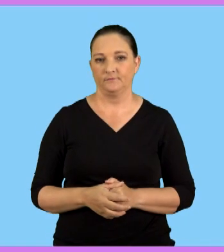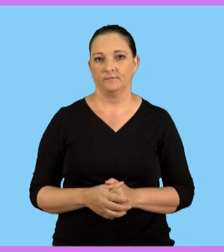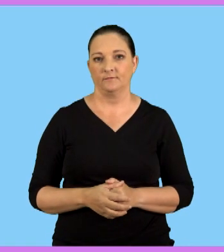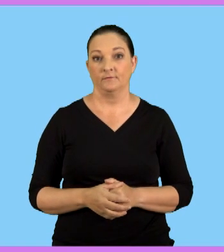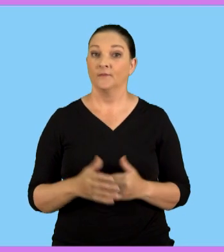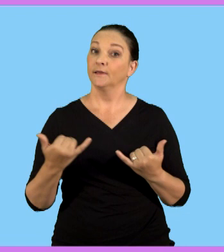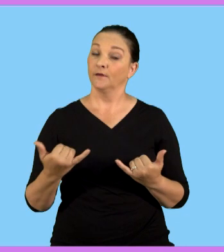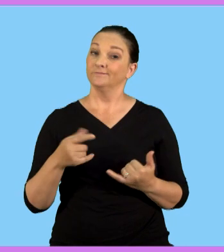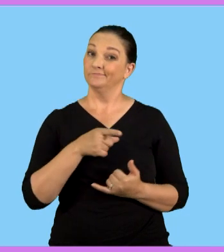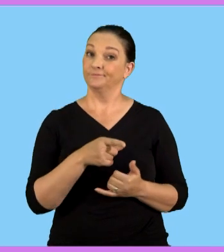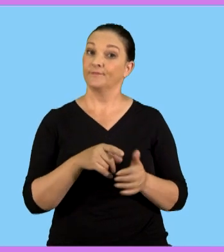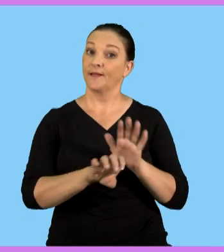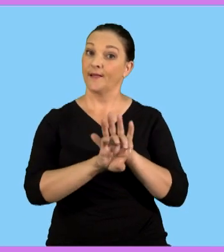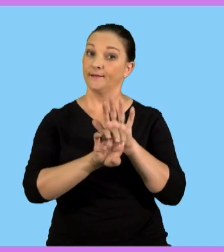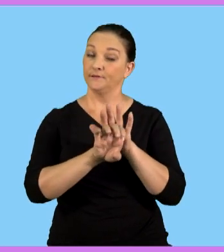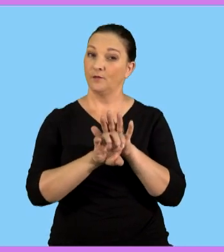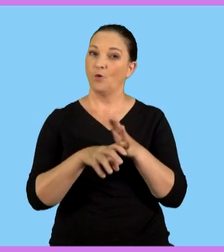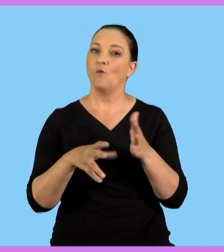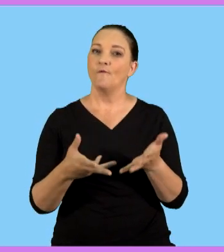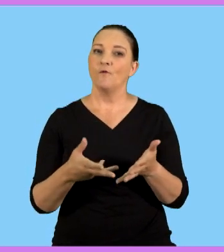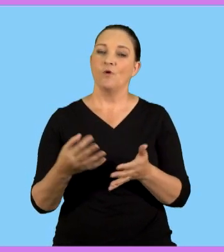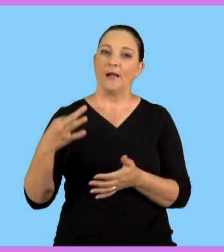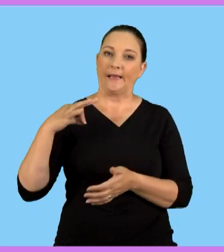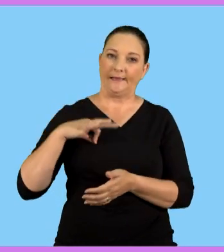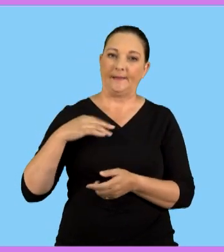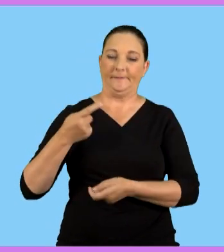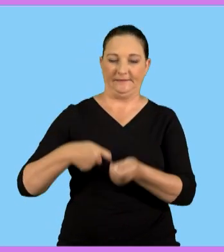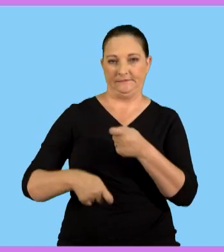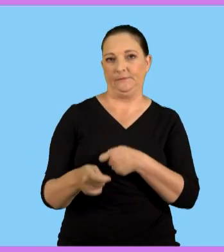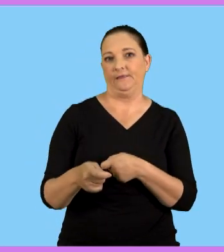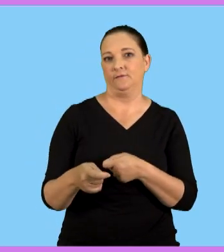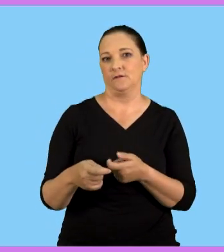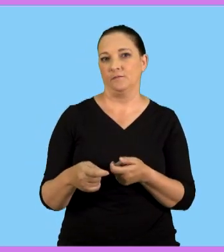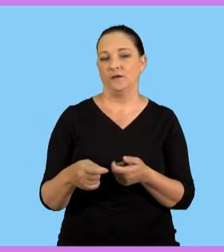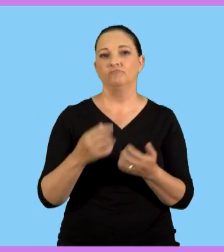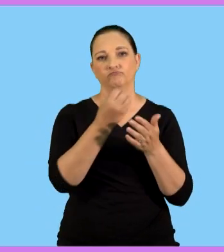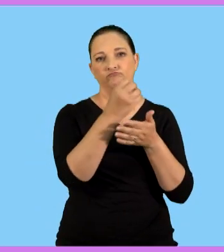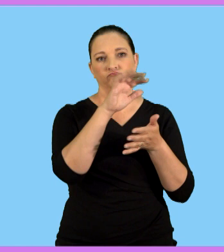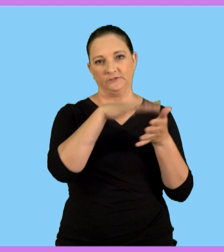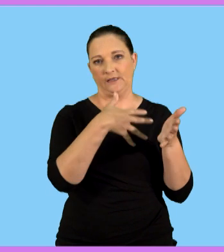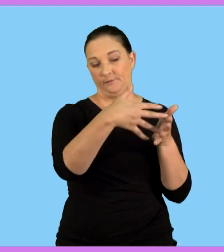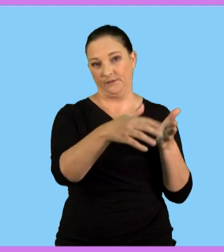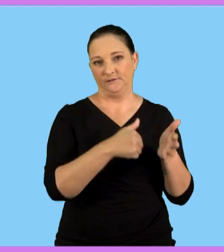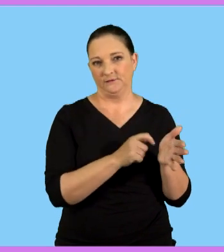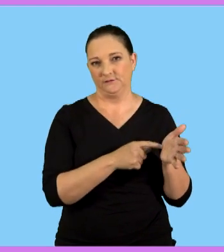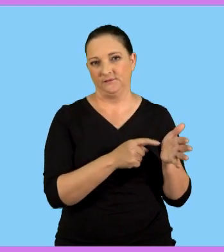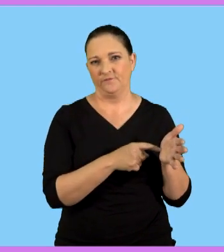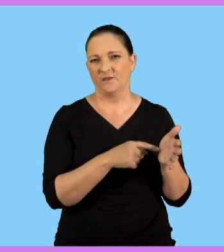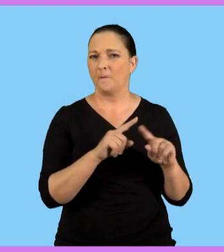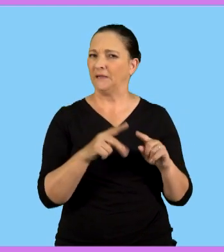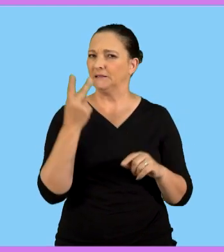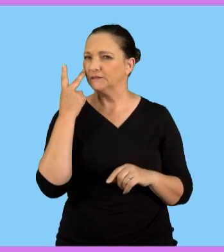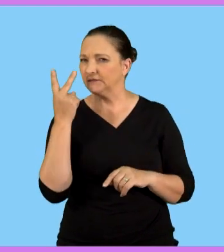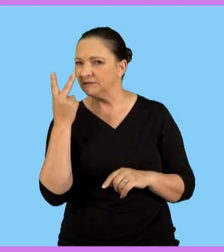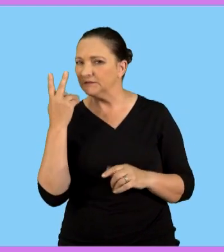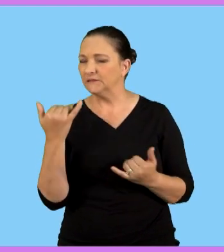Okay, this is an example of an income and expenditure statement. Notice how there's a column for difference.